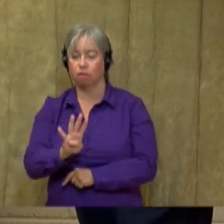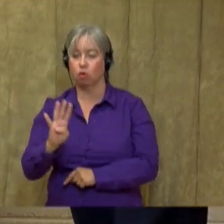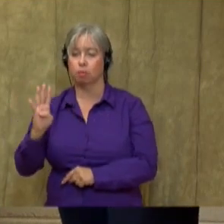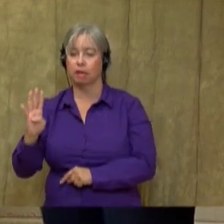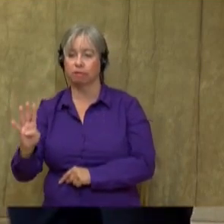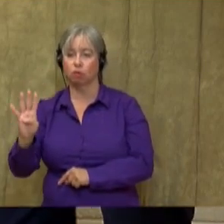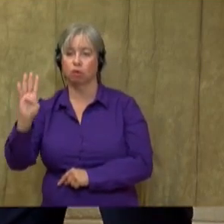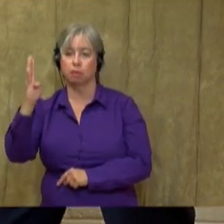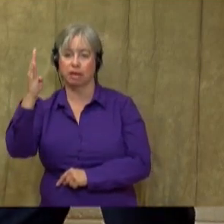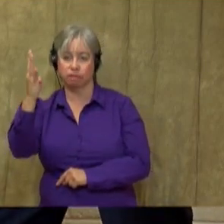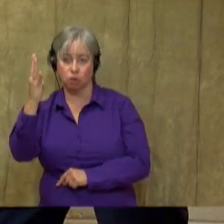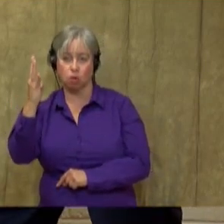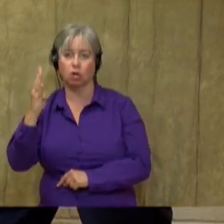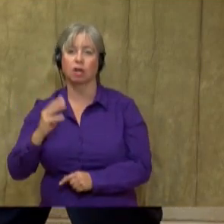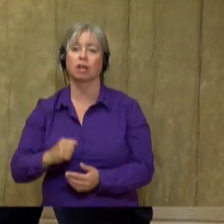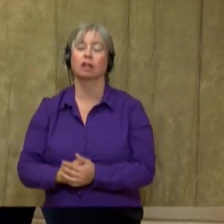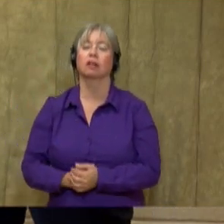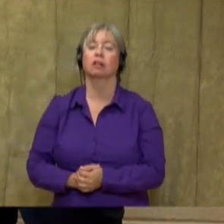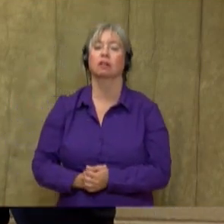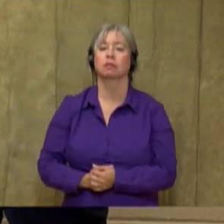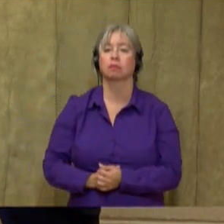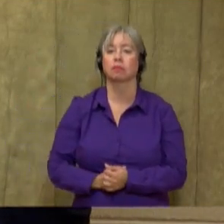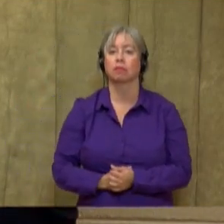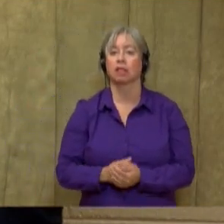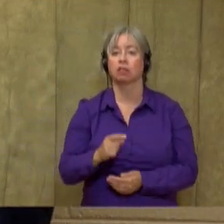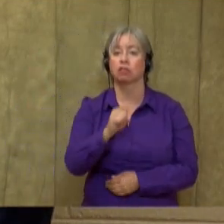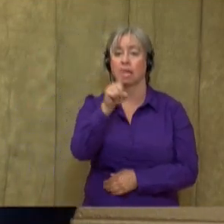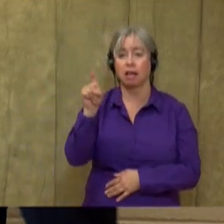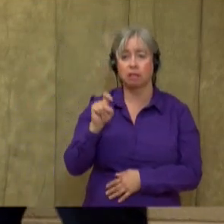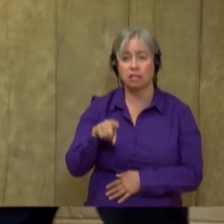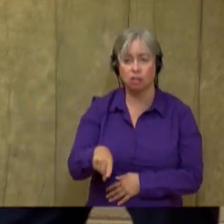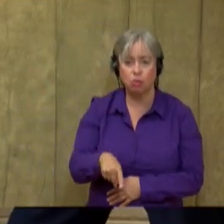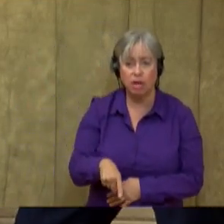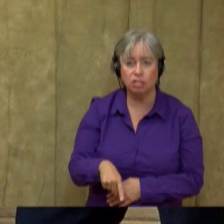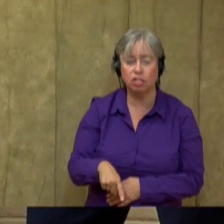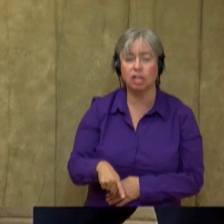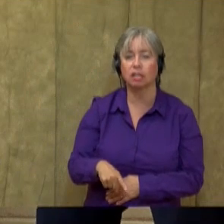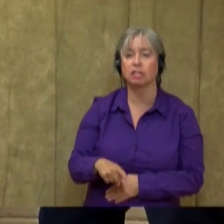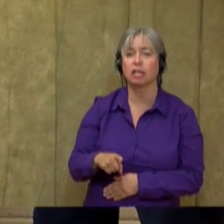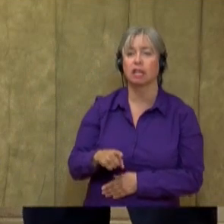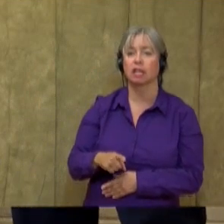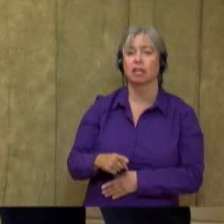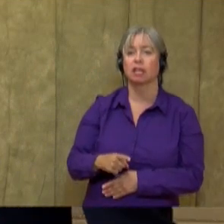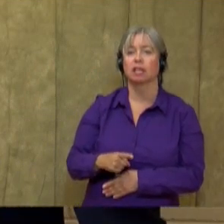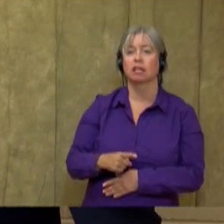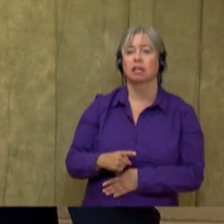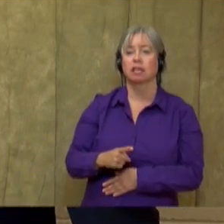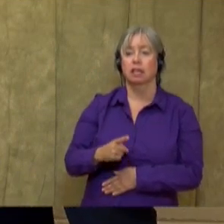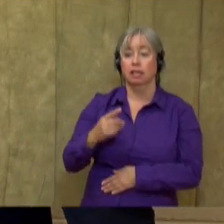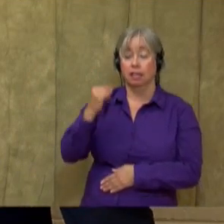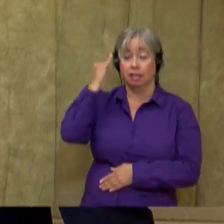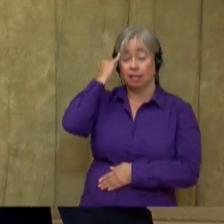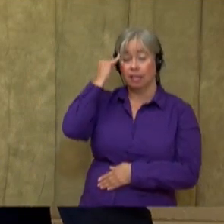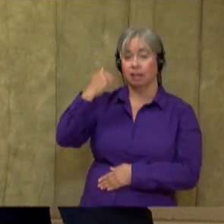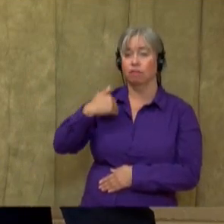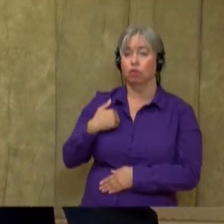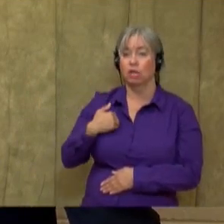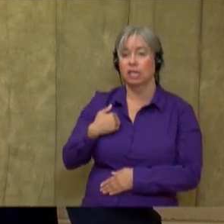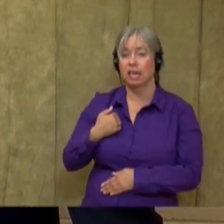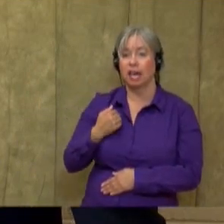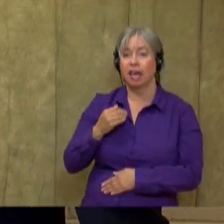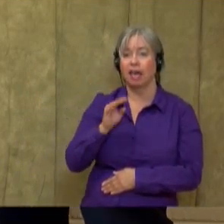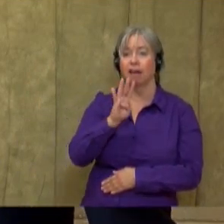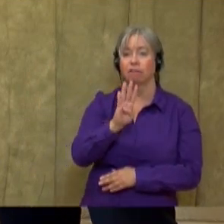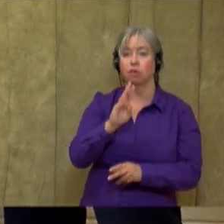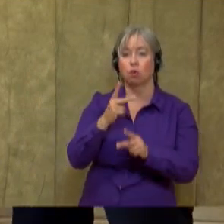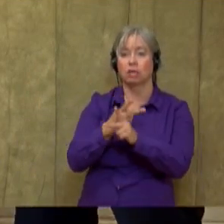4. And so the question that I'm going to pose in a second requires us to understand the context that if we have this particular